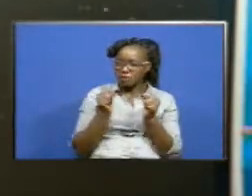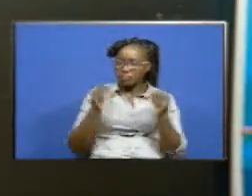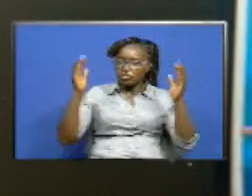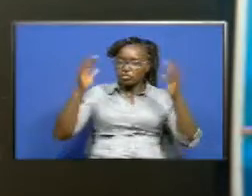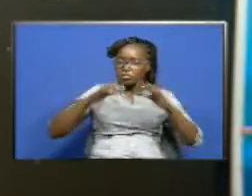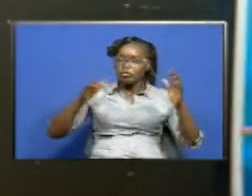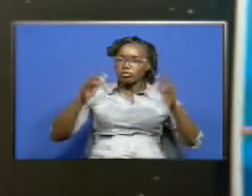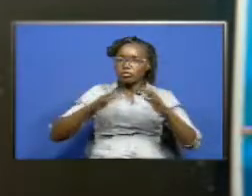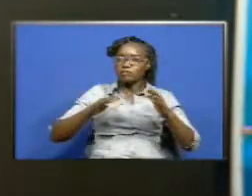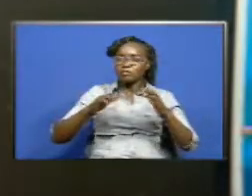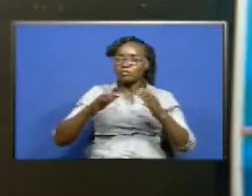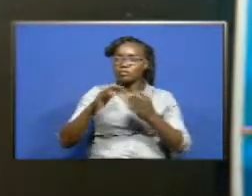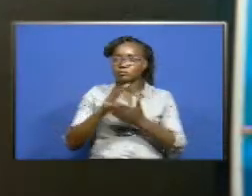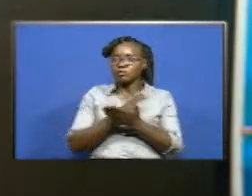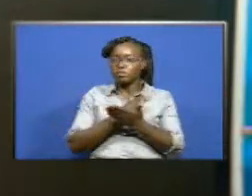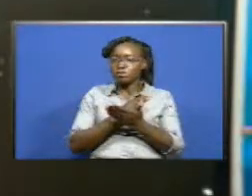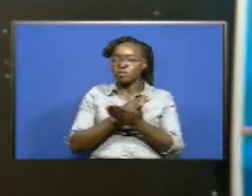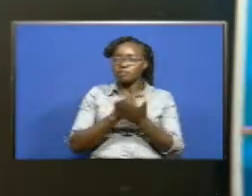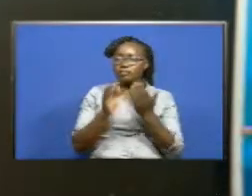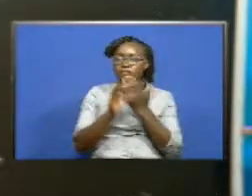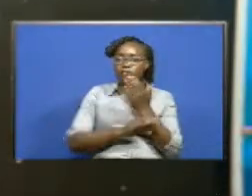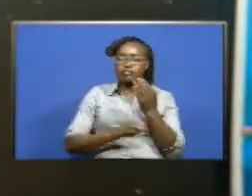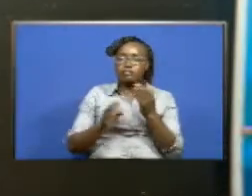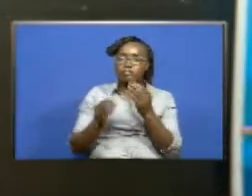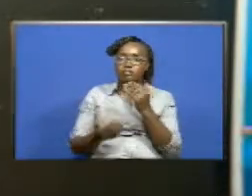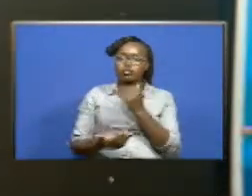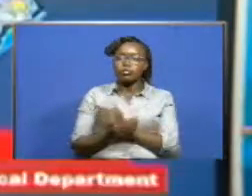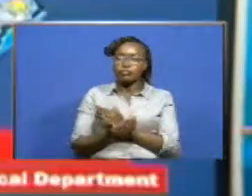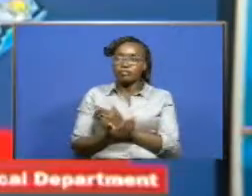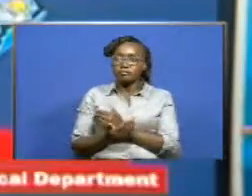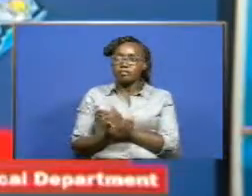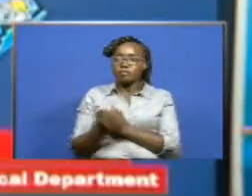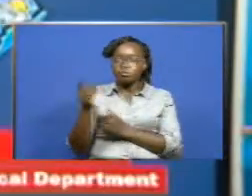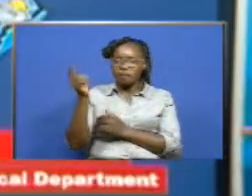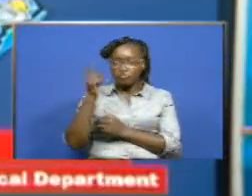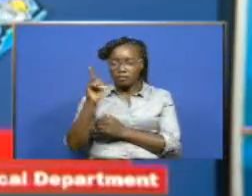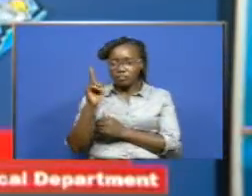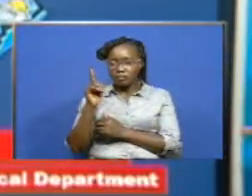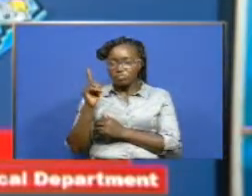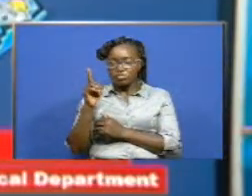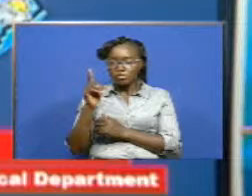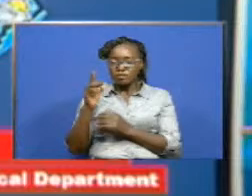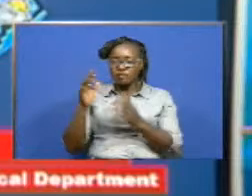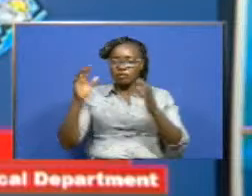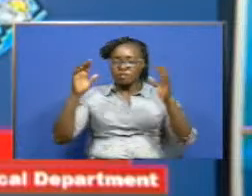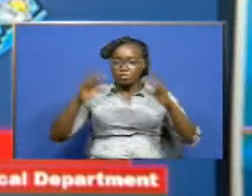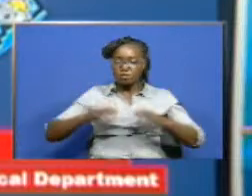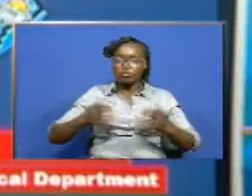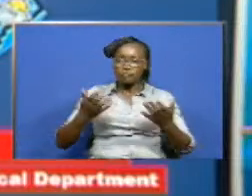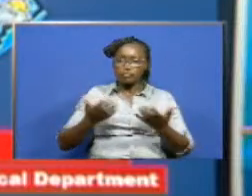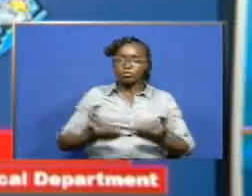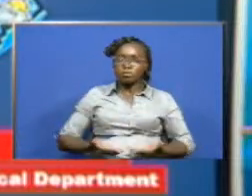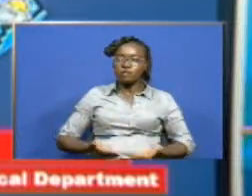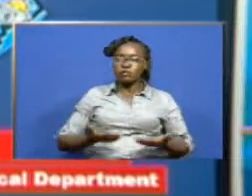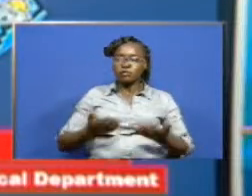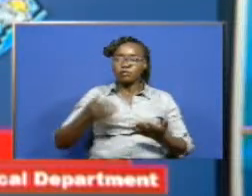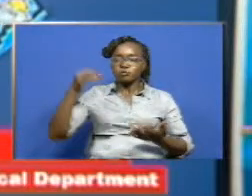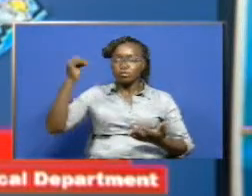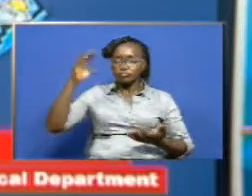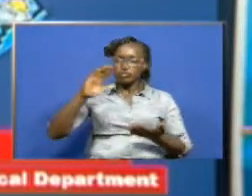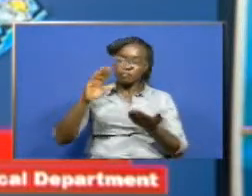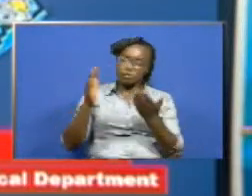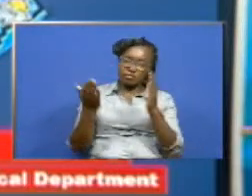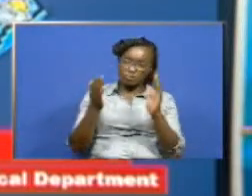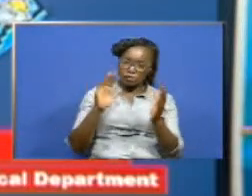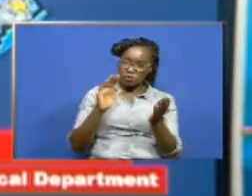in several parts of the country. Tomorrow morning, areas of the capital city wake up to light rains accompanied by sunny intervals and partly